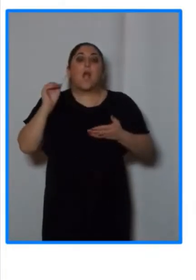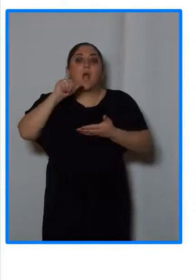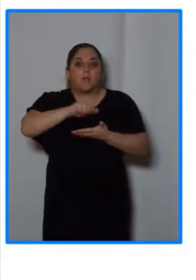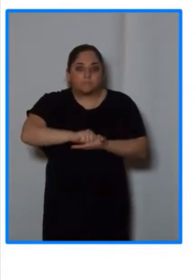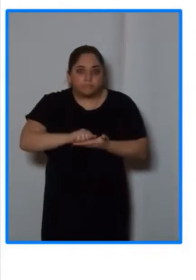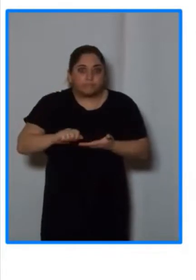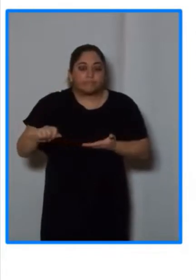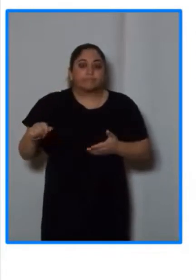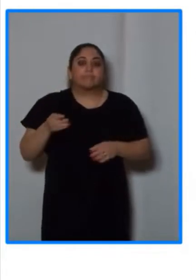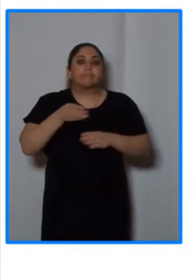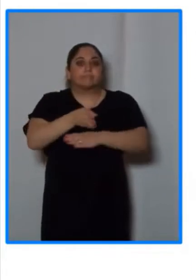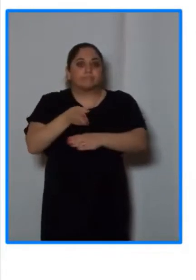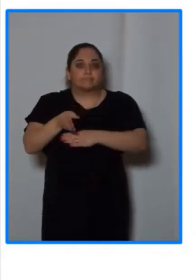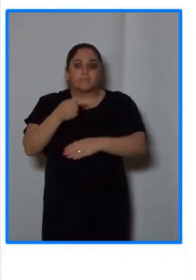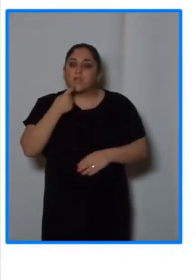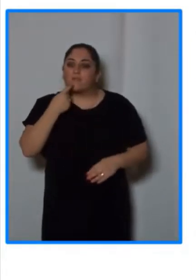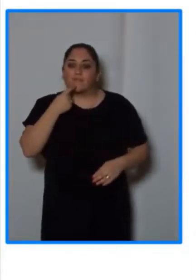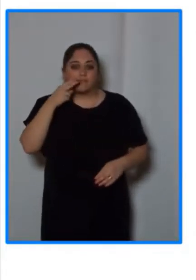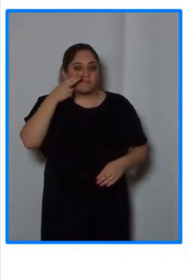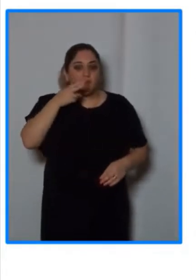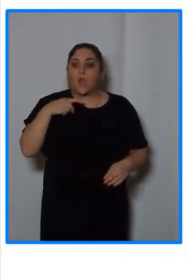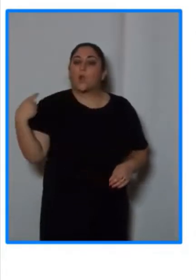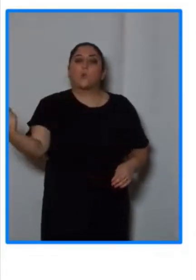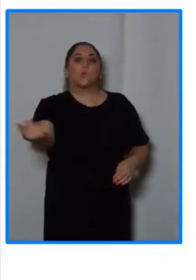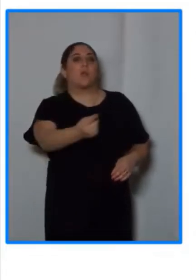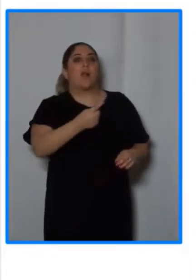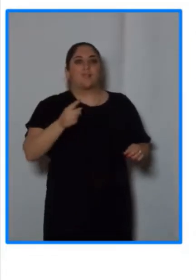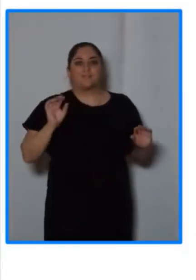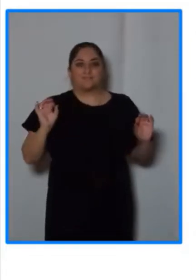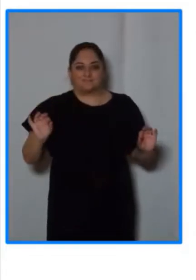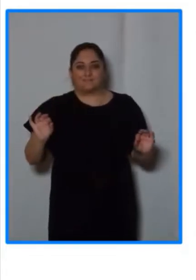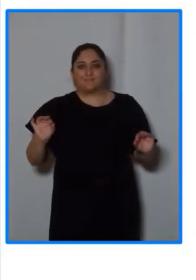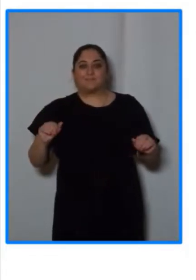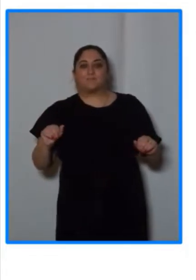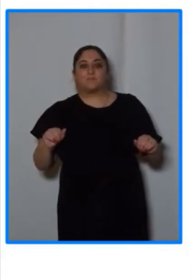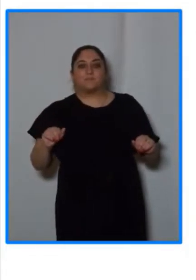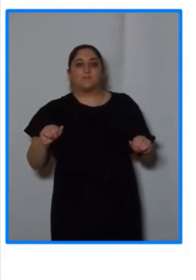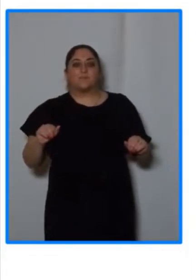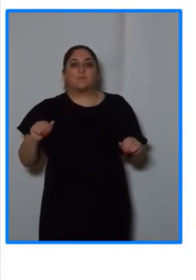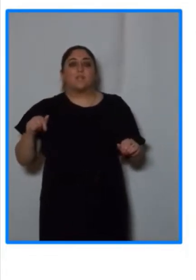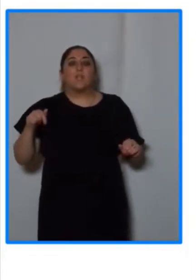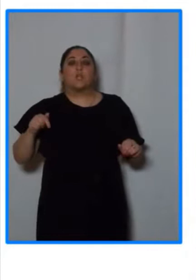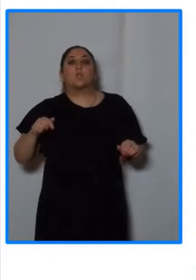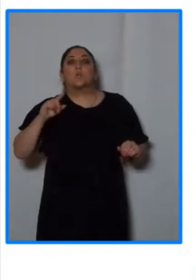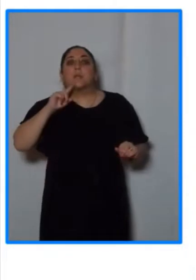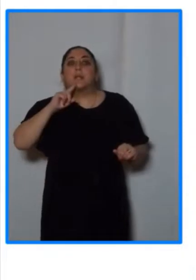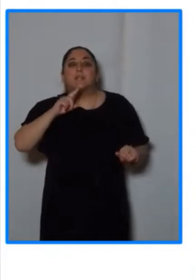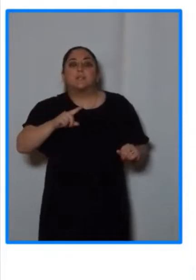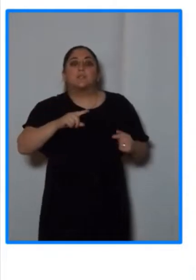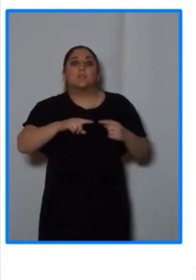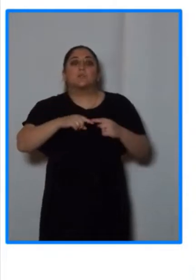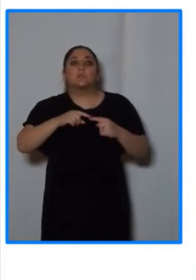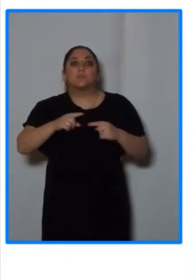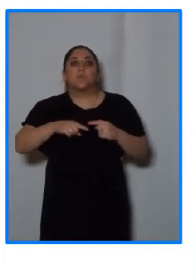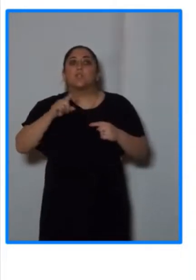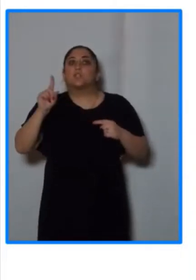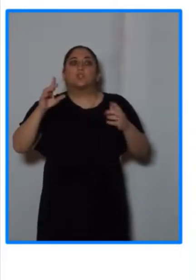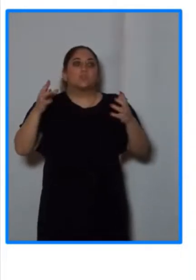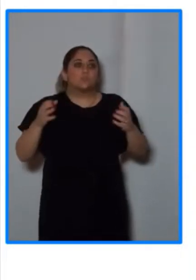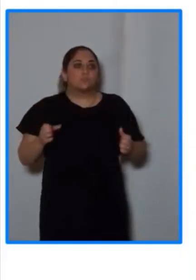fully understood without any barriers by everyone. And today, indeed, I want to talk about what it requires